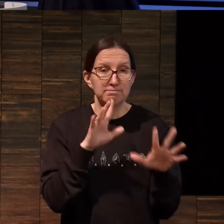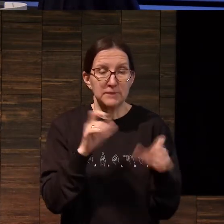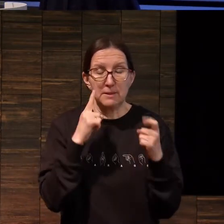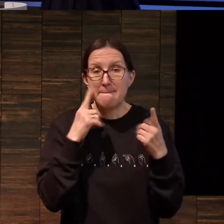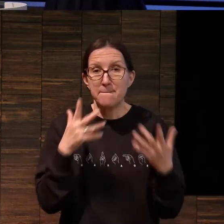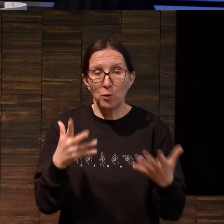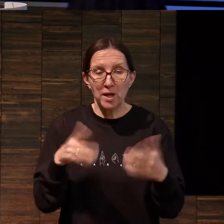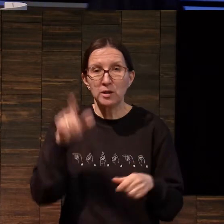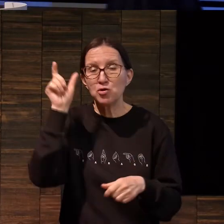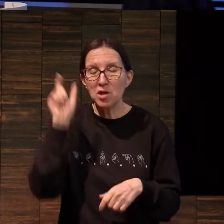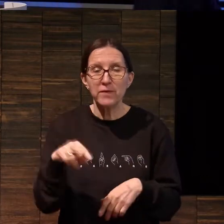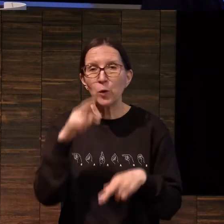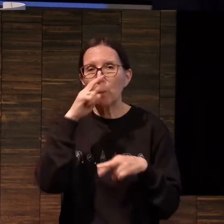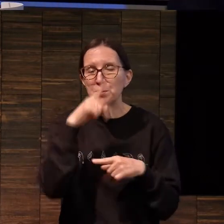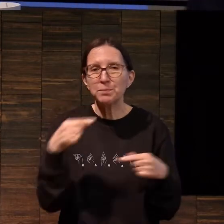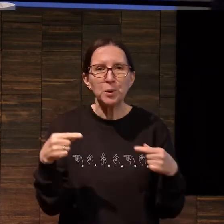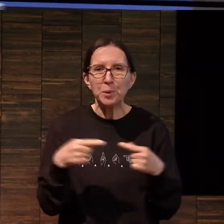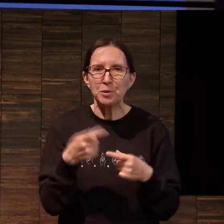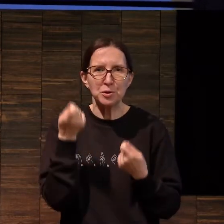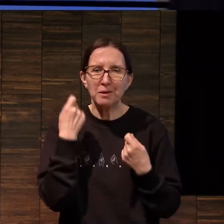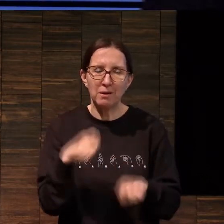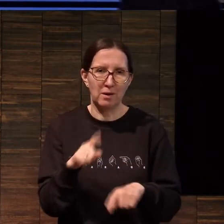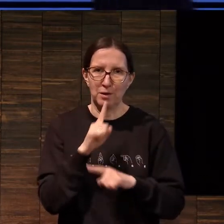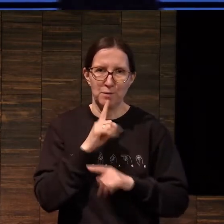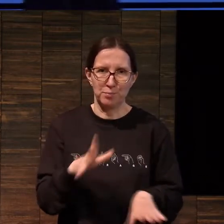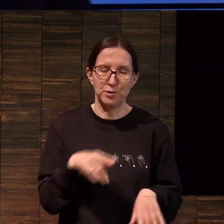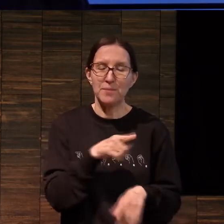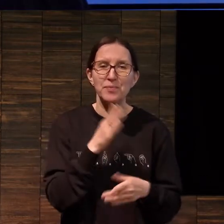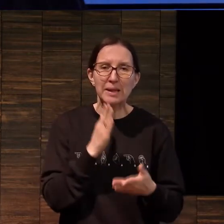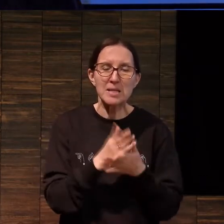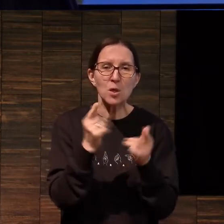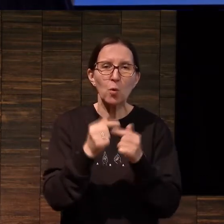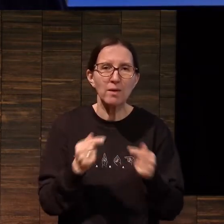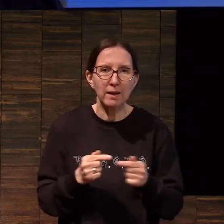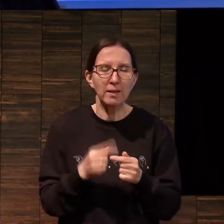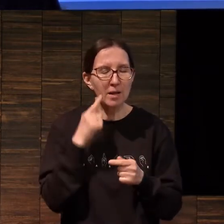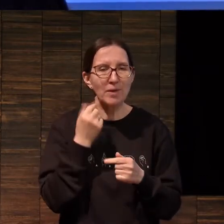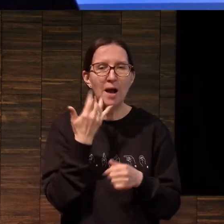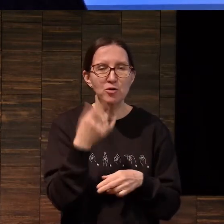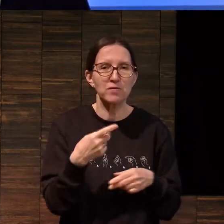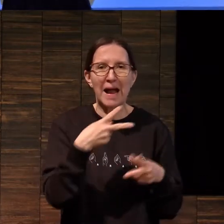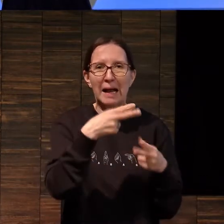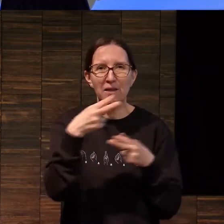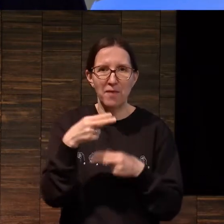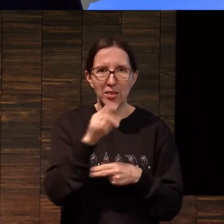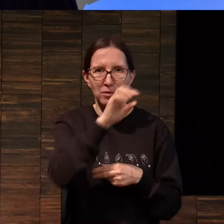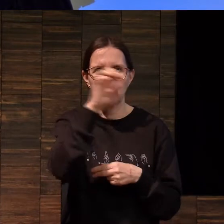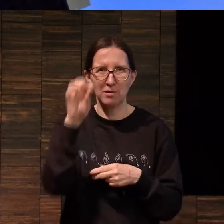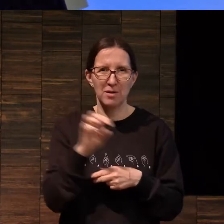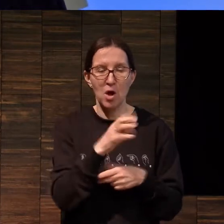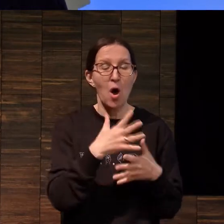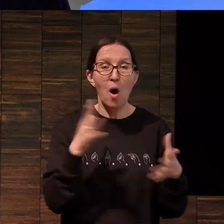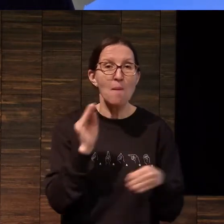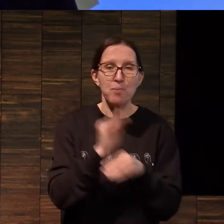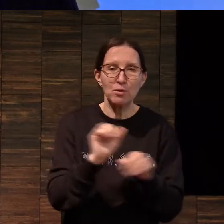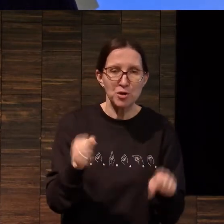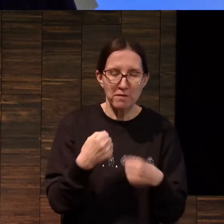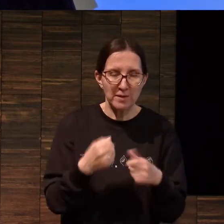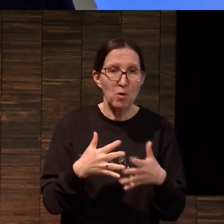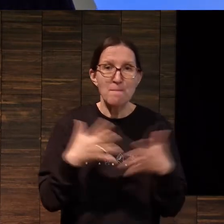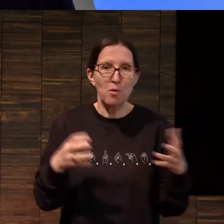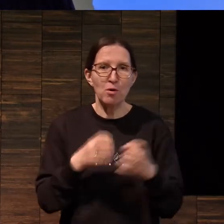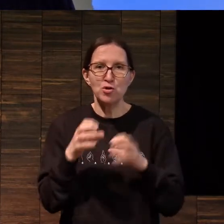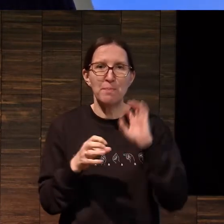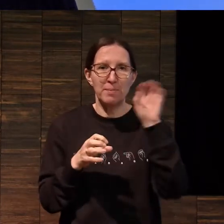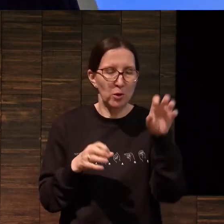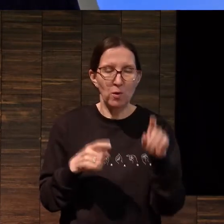Cool design is so understandable that people cannot make a mistake. So you see, there is a certain number of